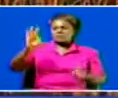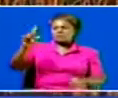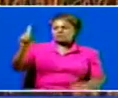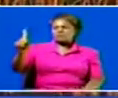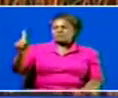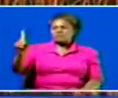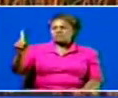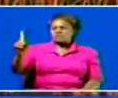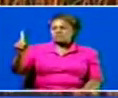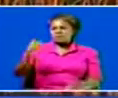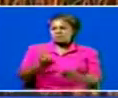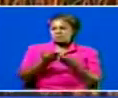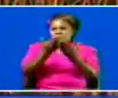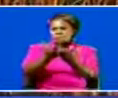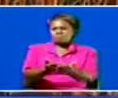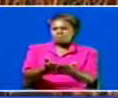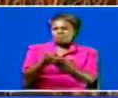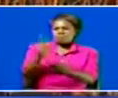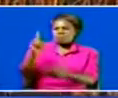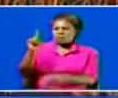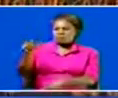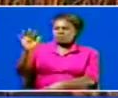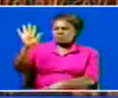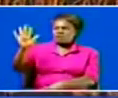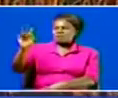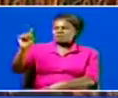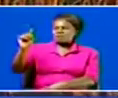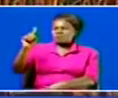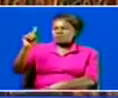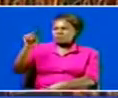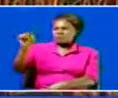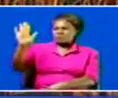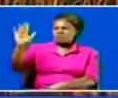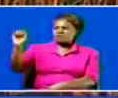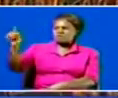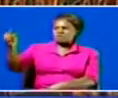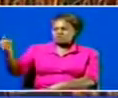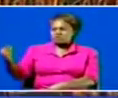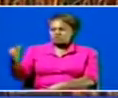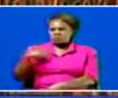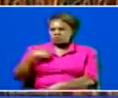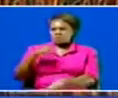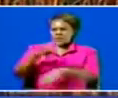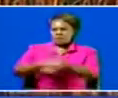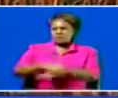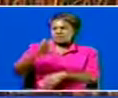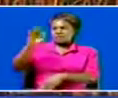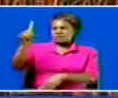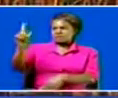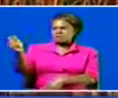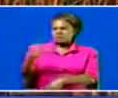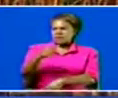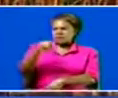don't submit the $1.5 million, the $1.5 million I'm supposed to raise by 31st of January, which